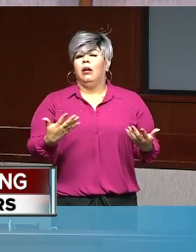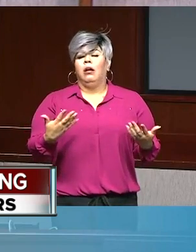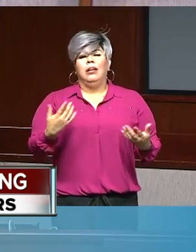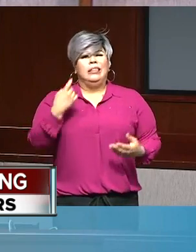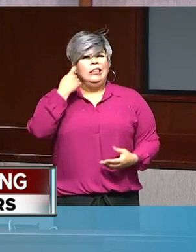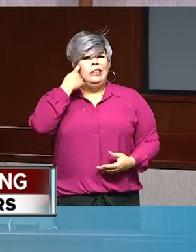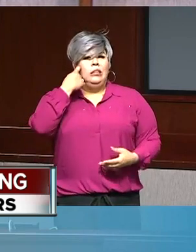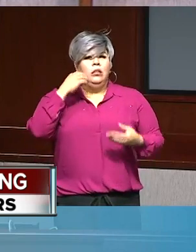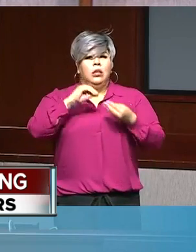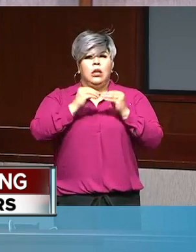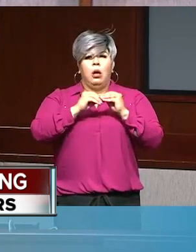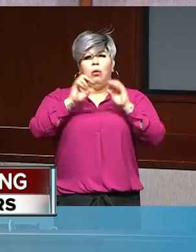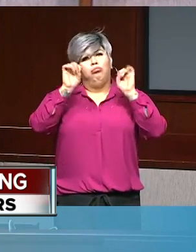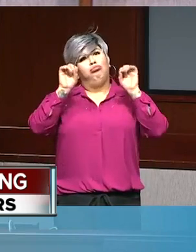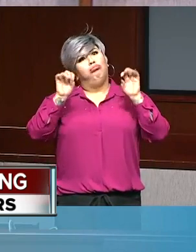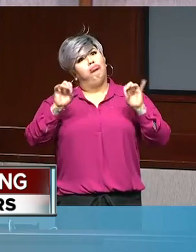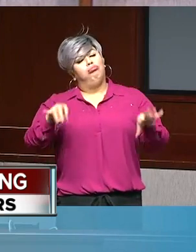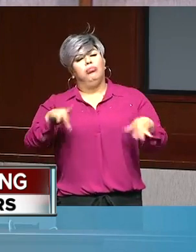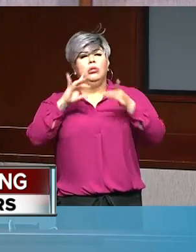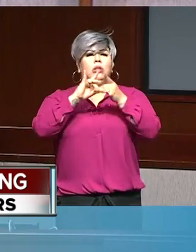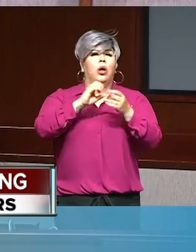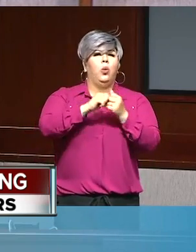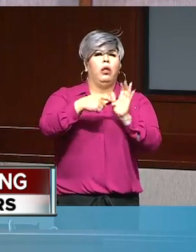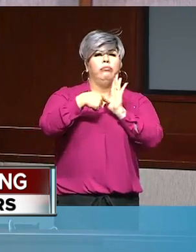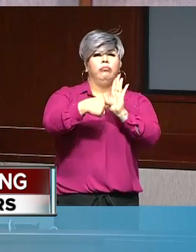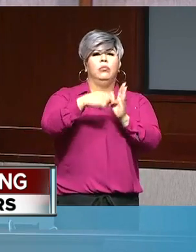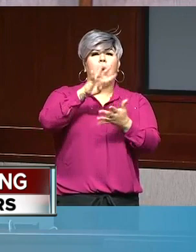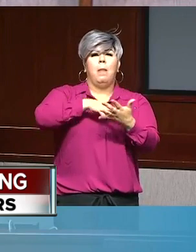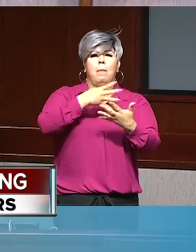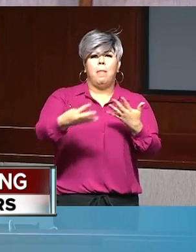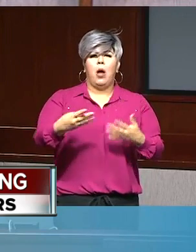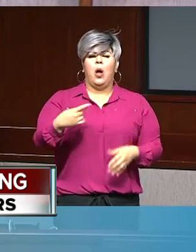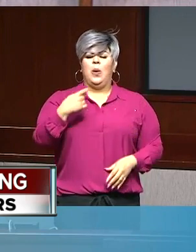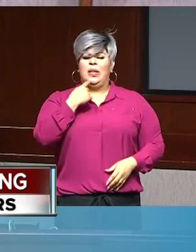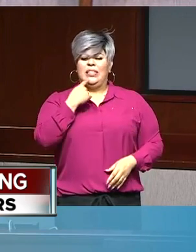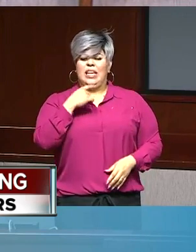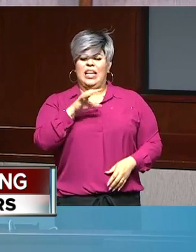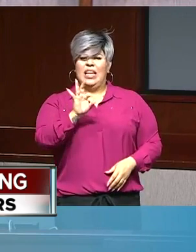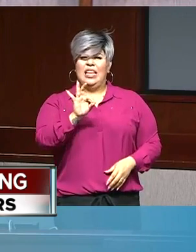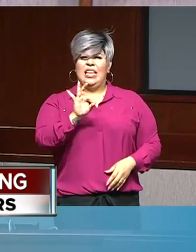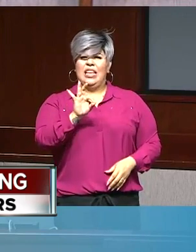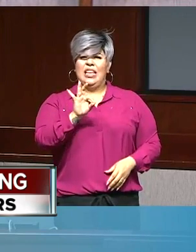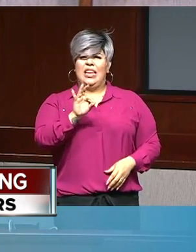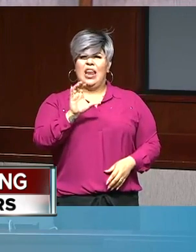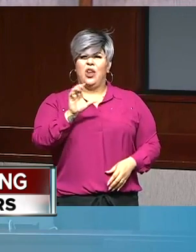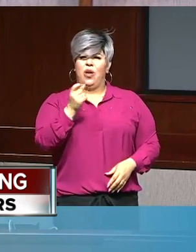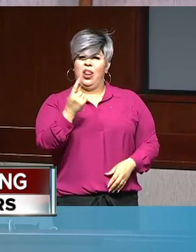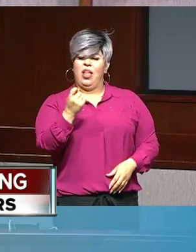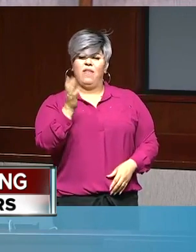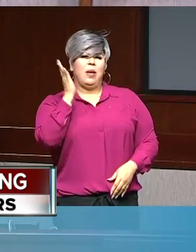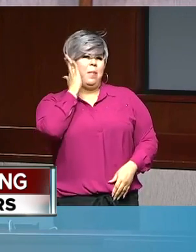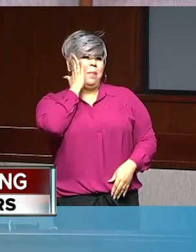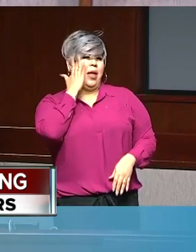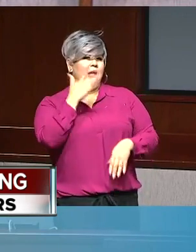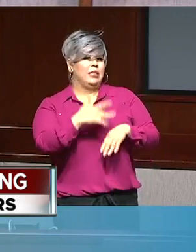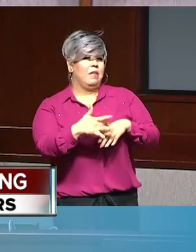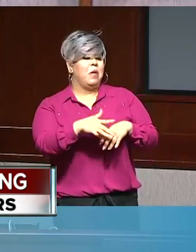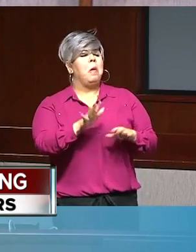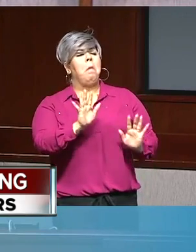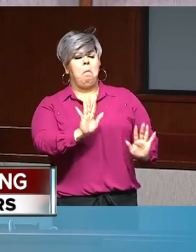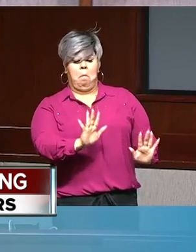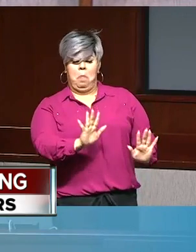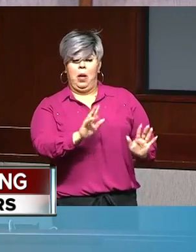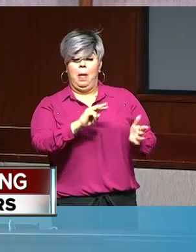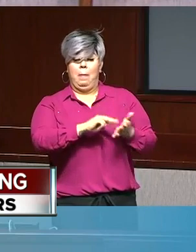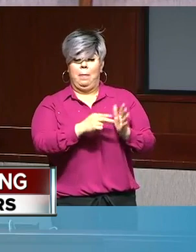earlier when Matt was talking about the model, and one number was 911 beds available. So I just wanted to confirm, does